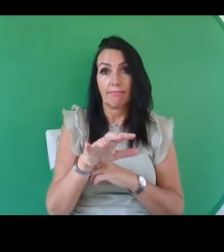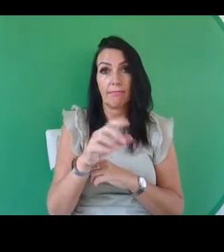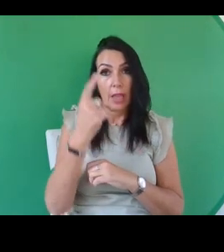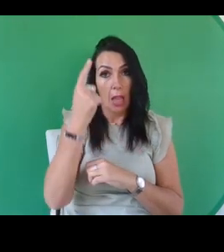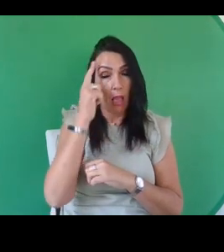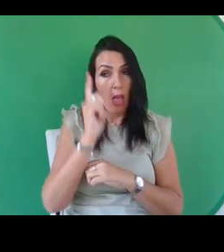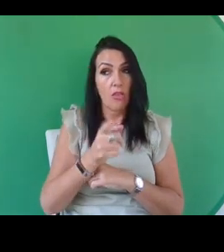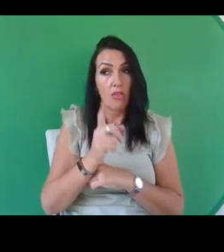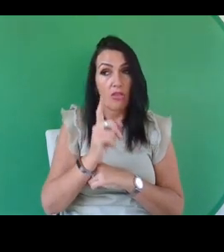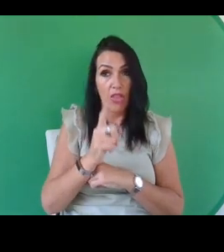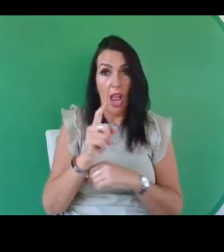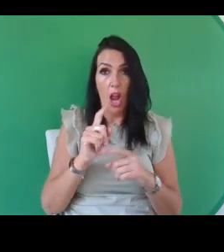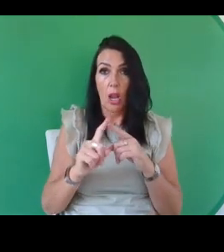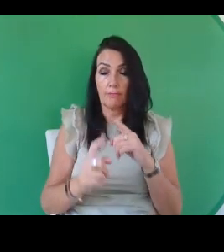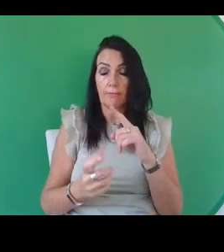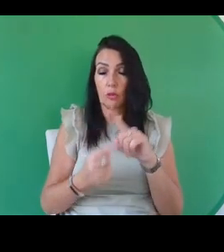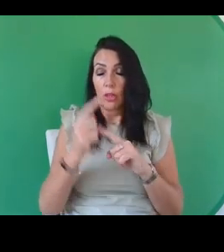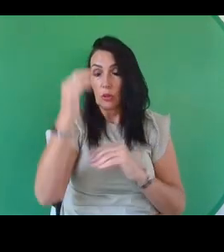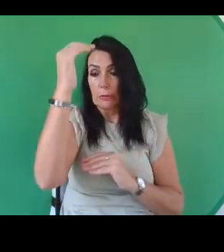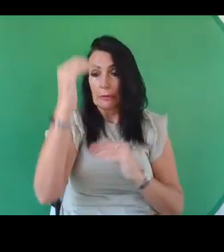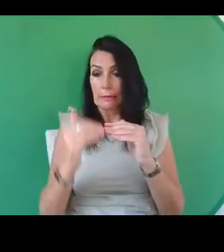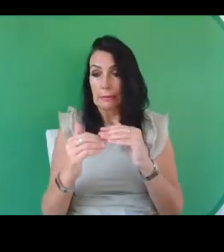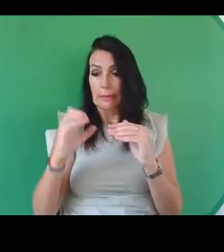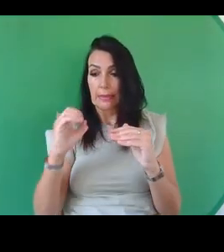step to decarbonising our homes.